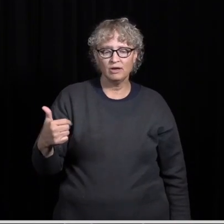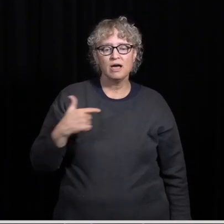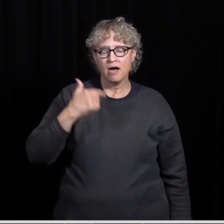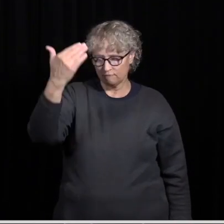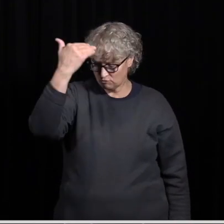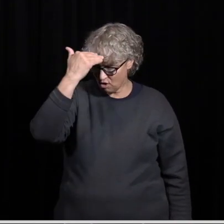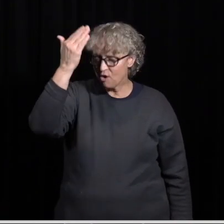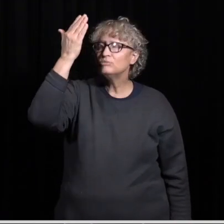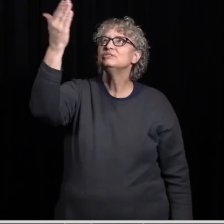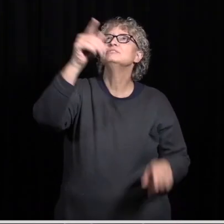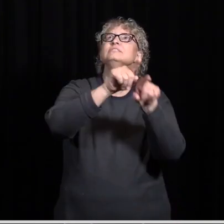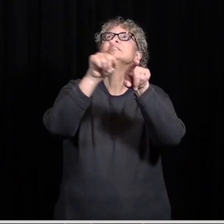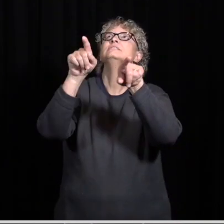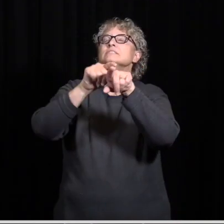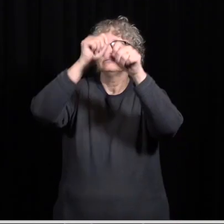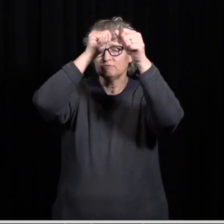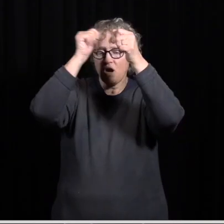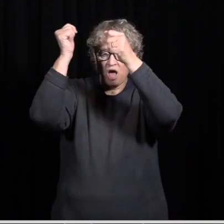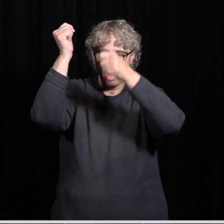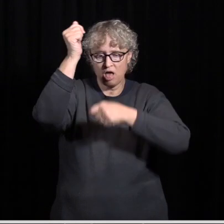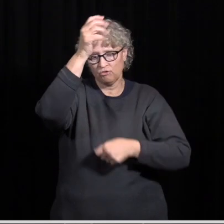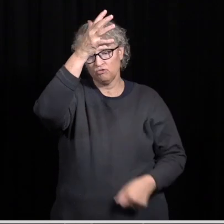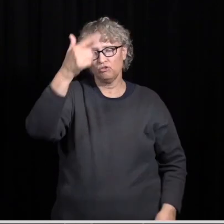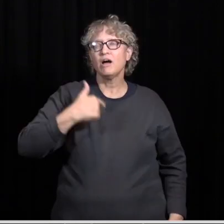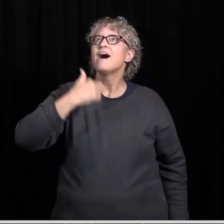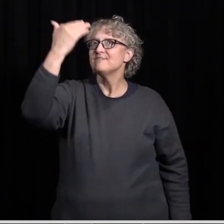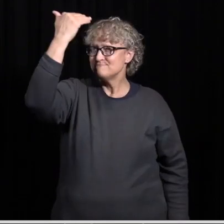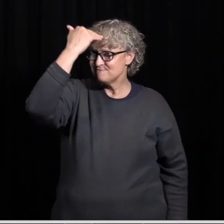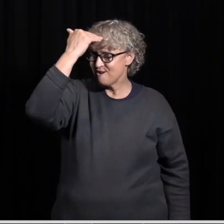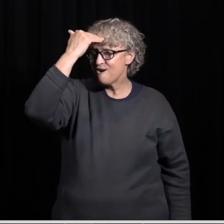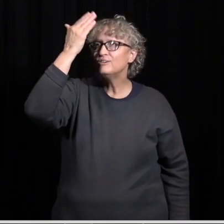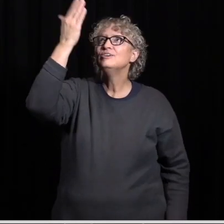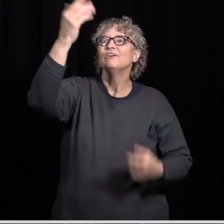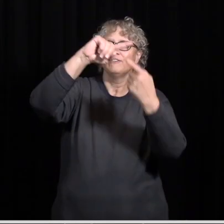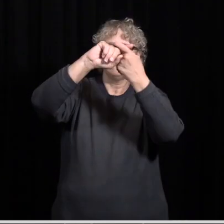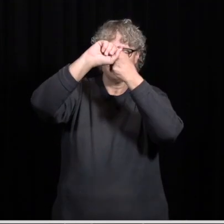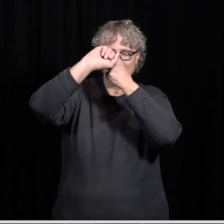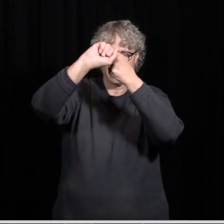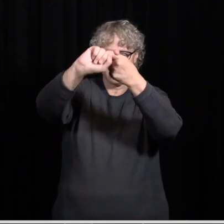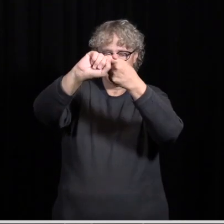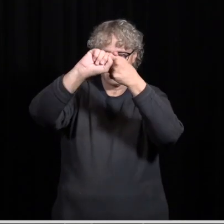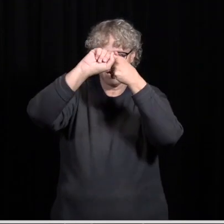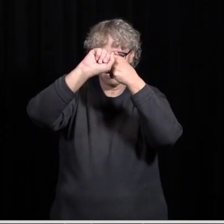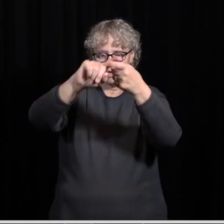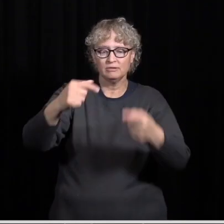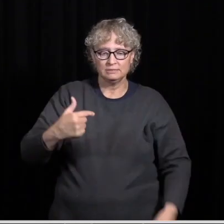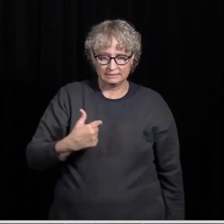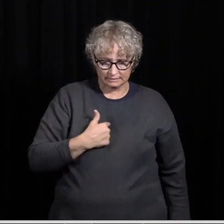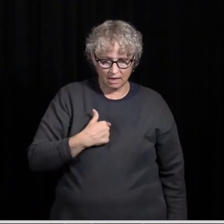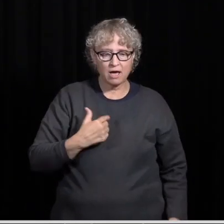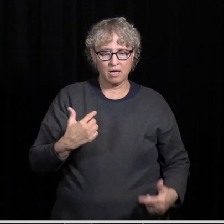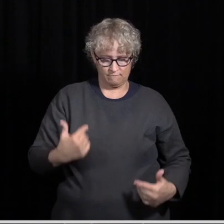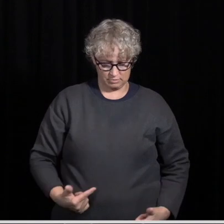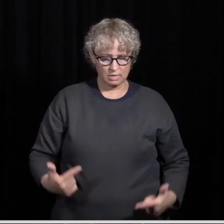I've known you as a father, I've known you as a friend. I